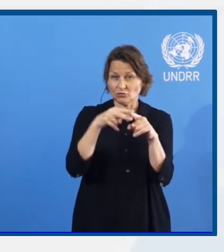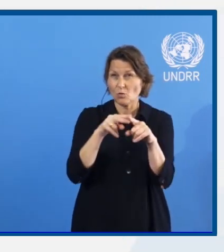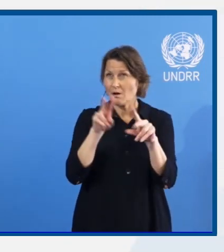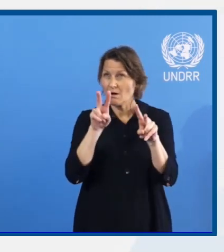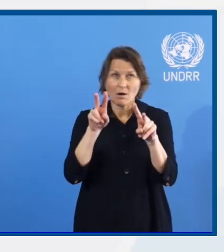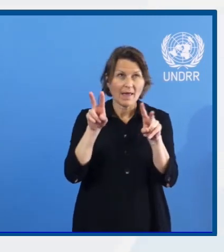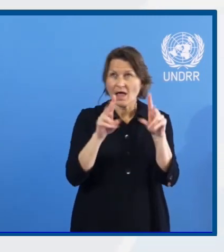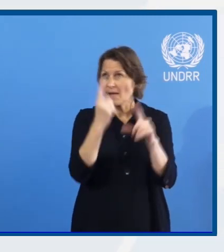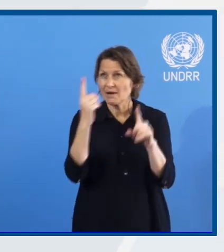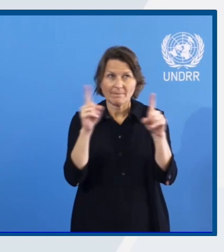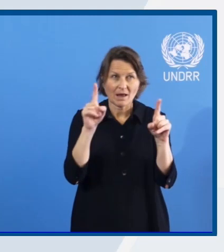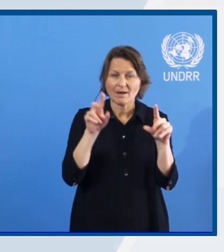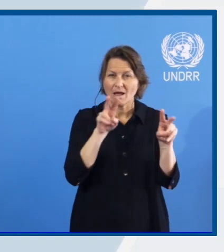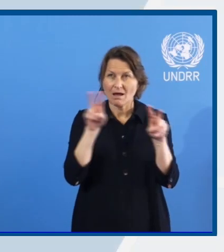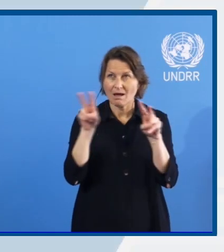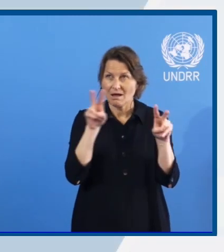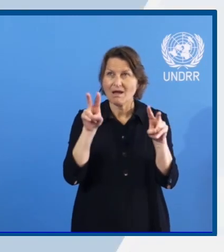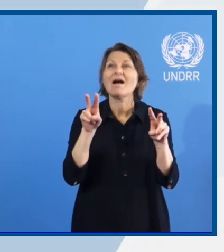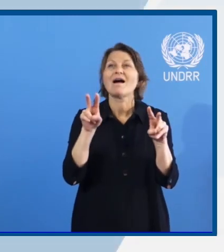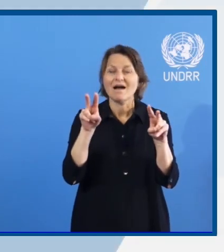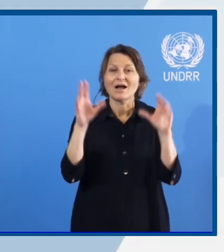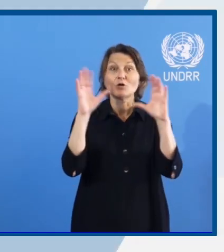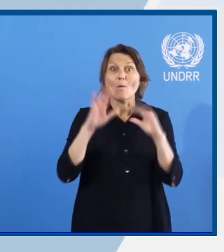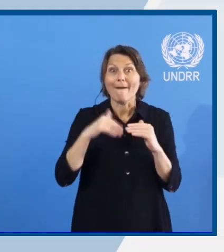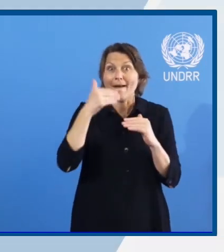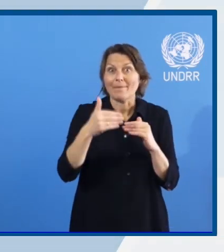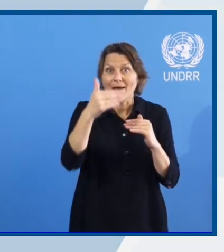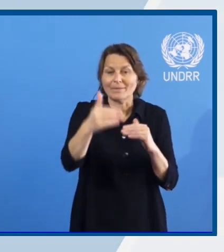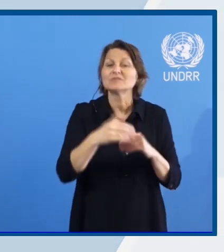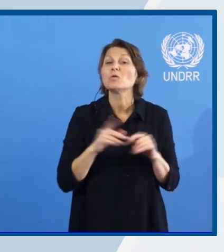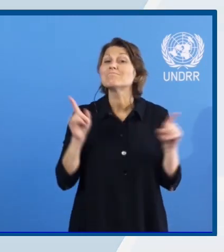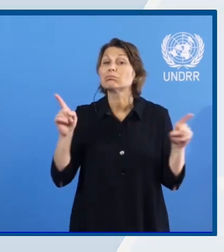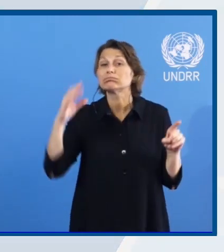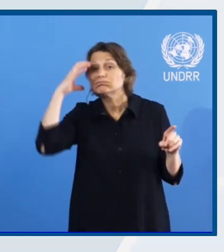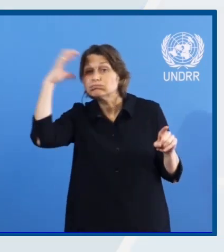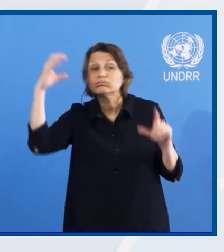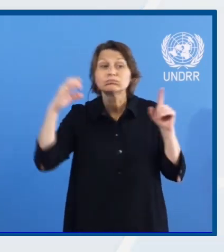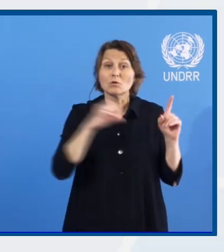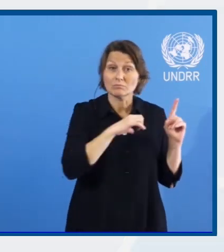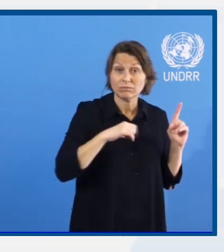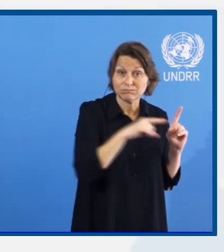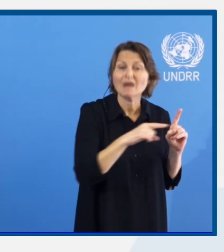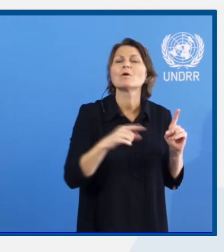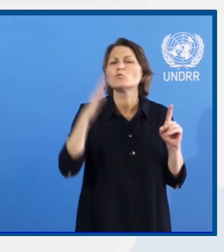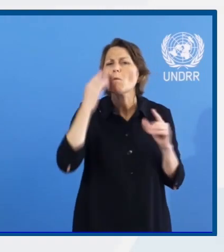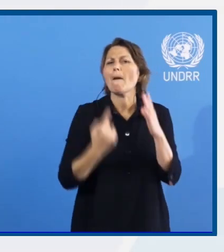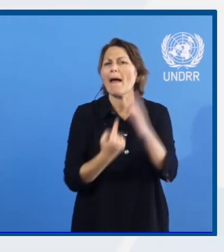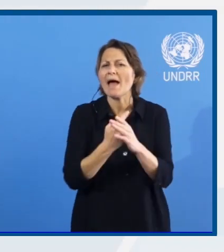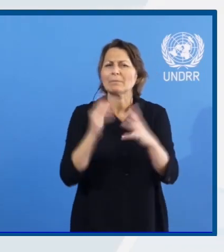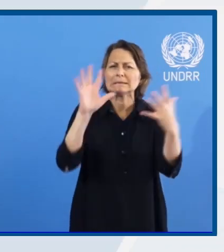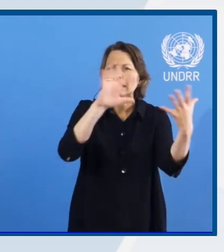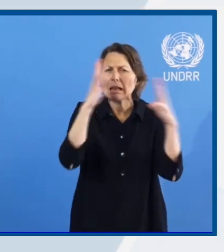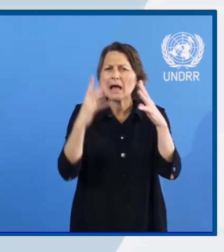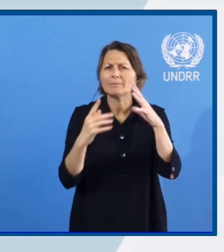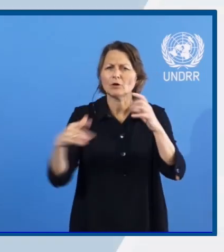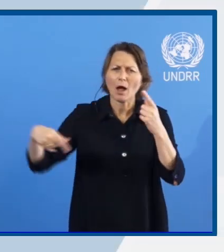also public and private benefits. So again, going back to Egypt, you know that Egypt is